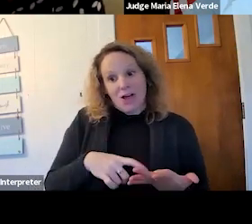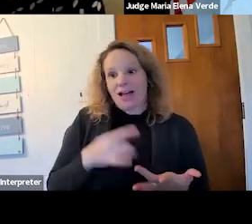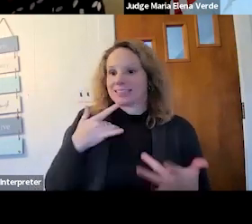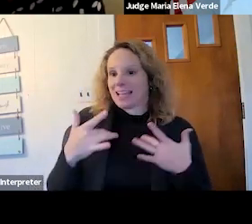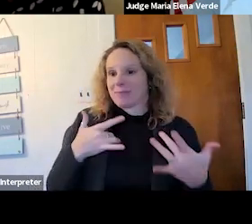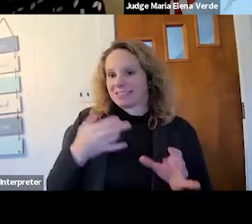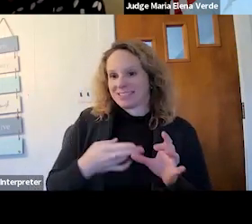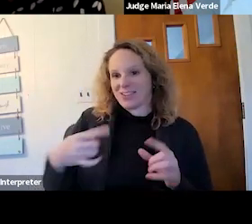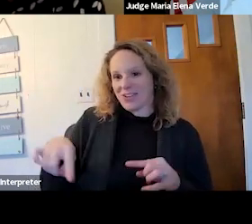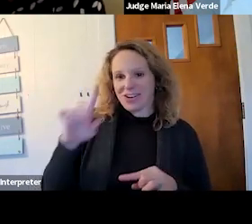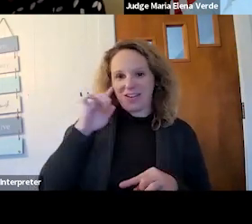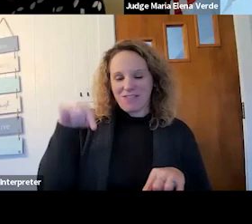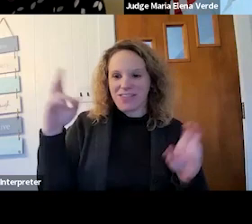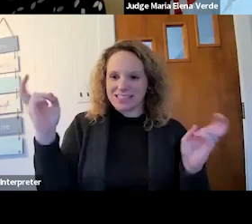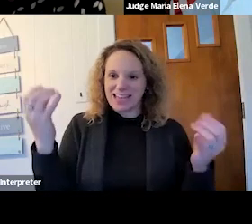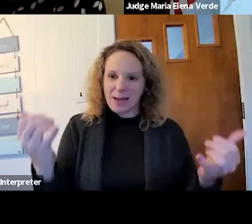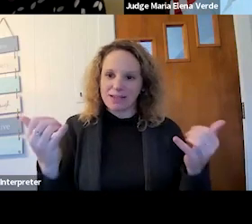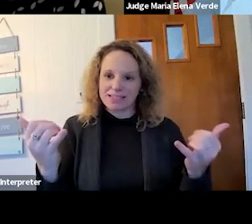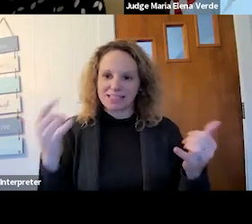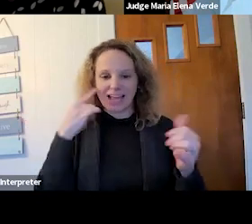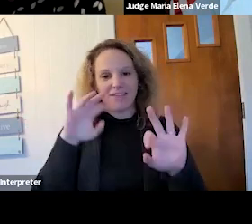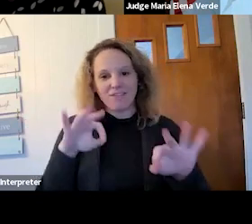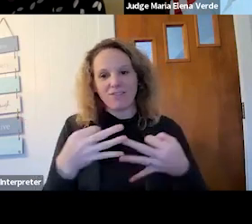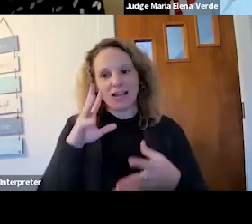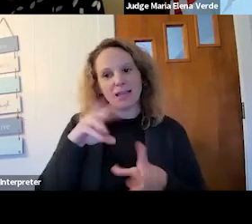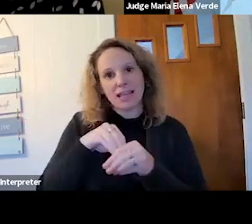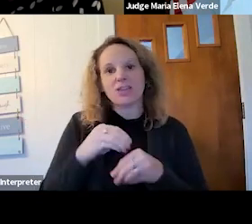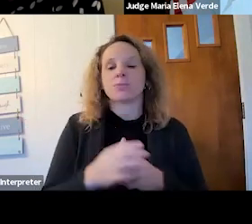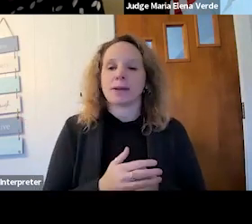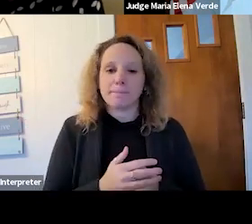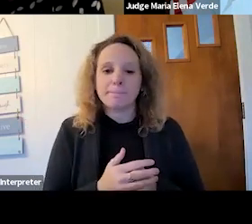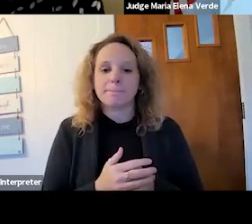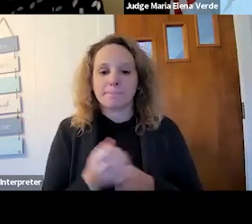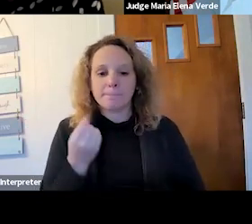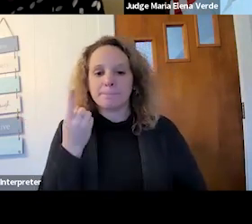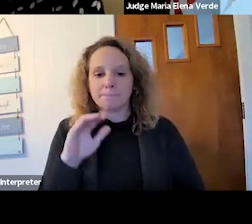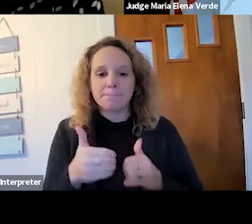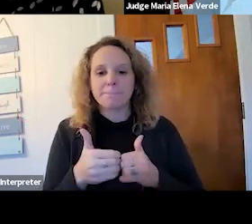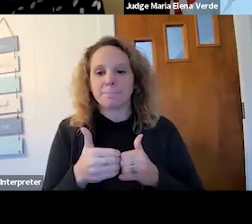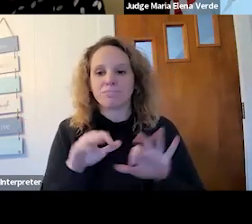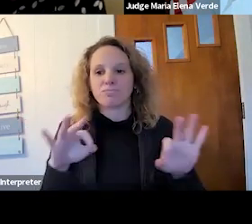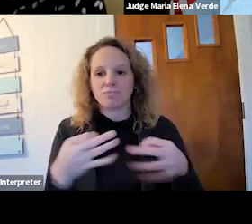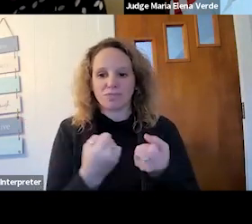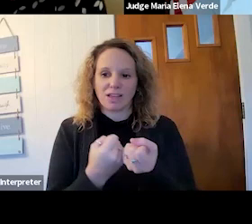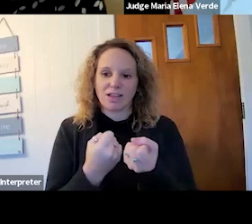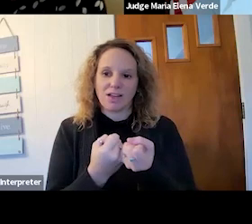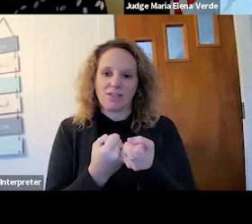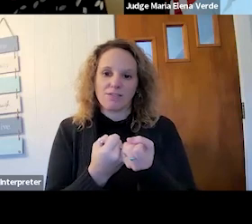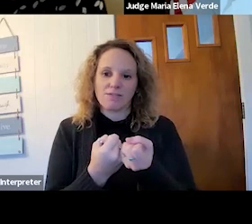excited to join you for this topic today for family engagement, understanding how families support recovery.